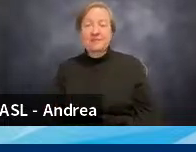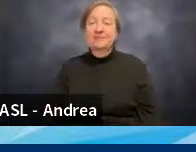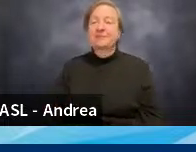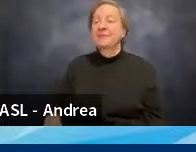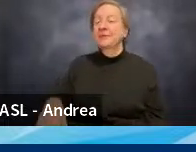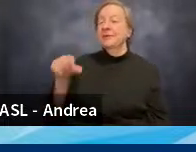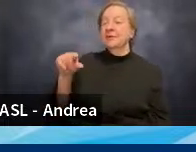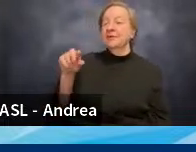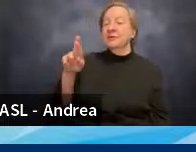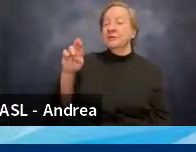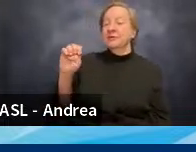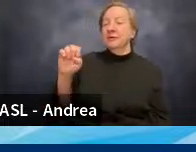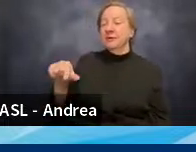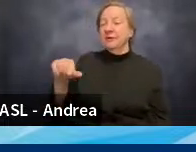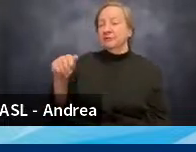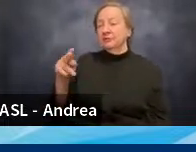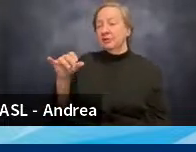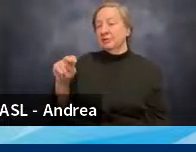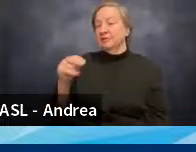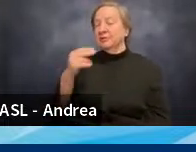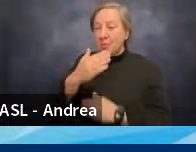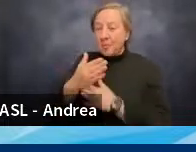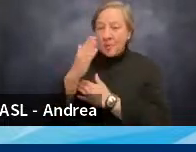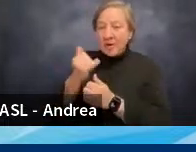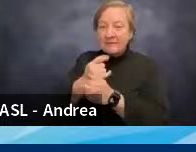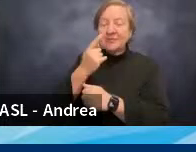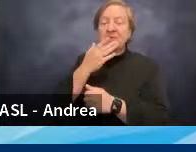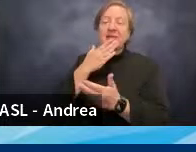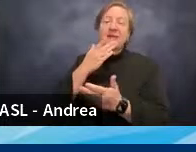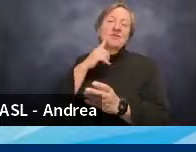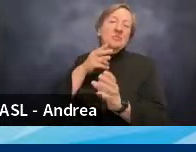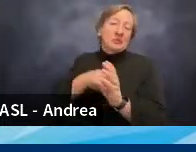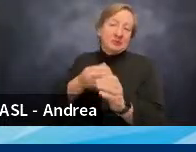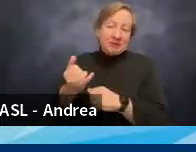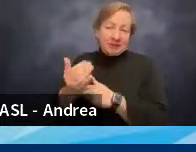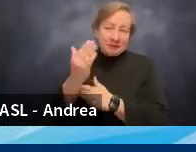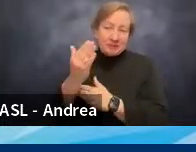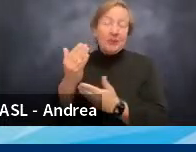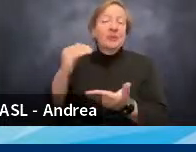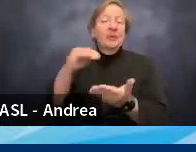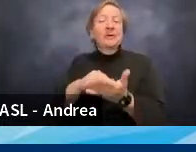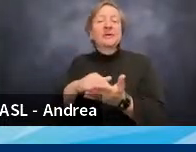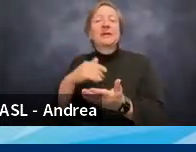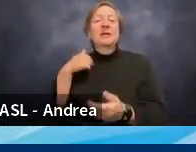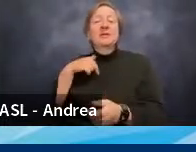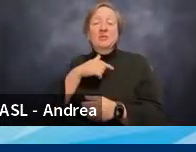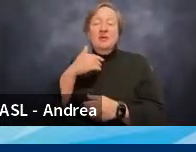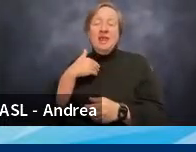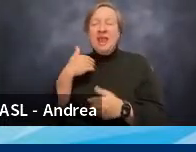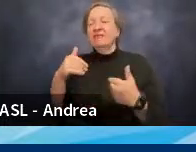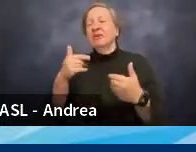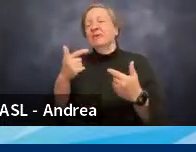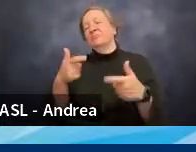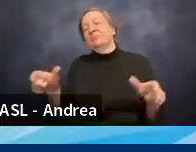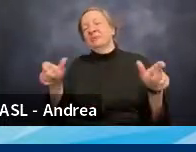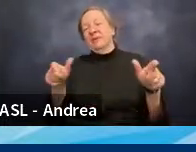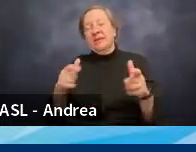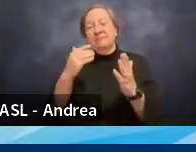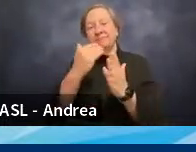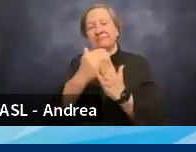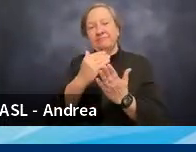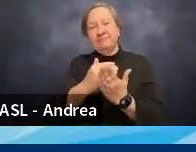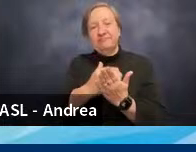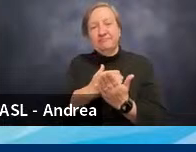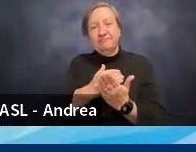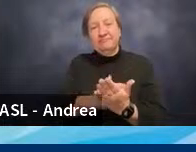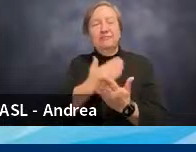Good morning, everyone, and thank you for participating this morning. Once again, we have a robust agenda and